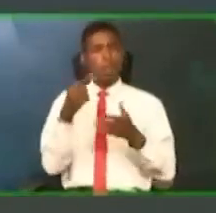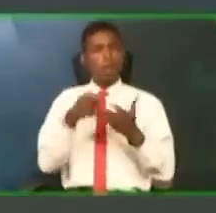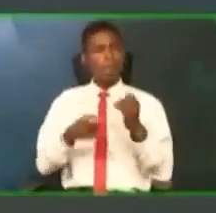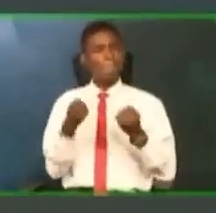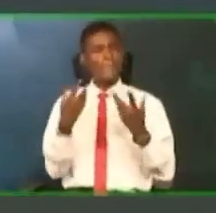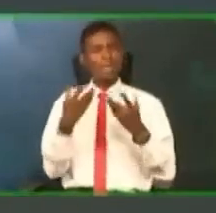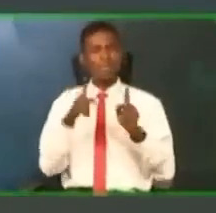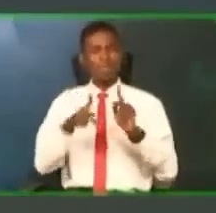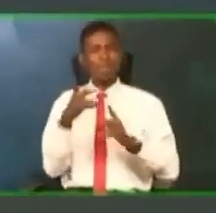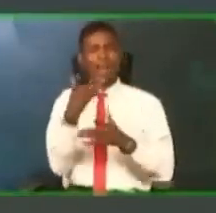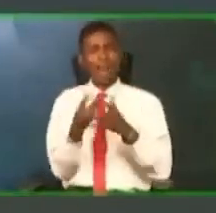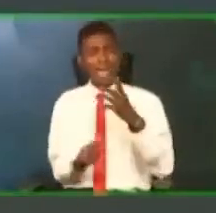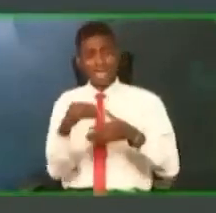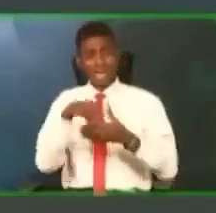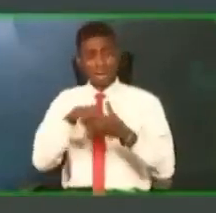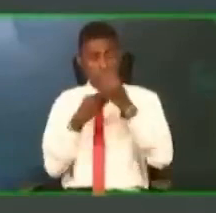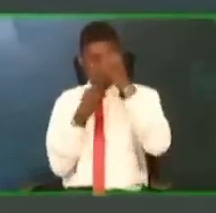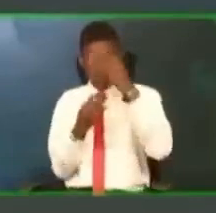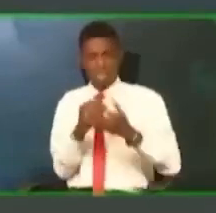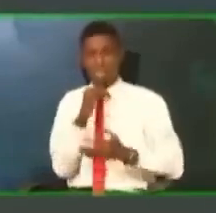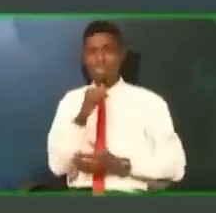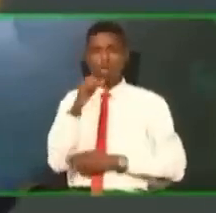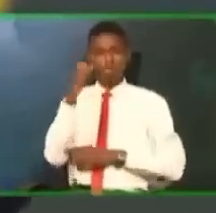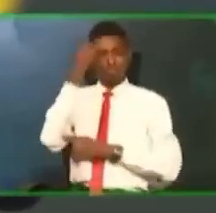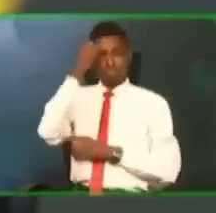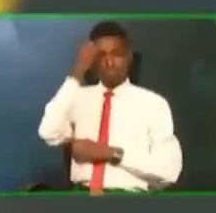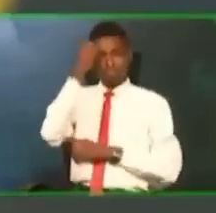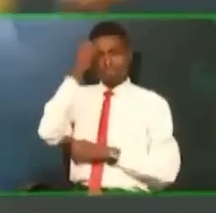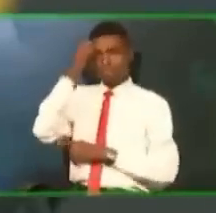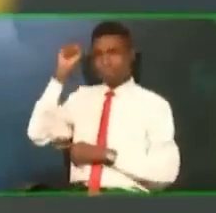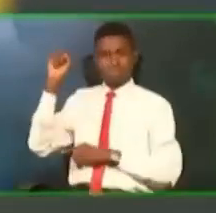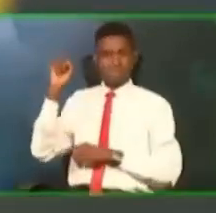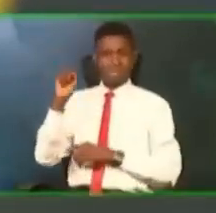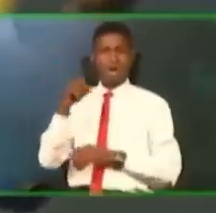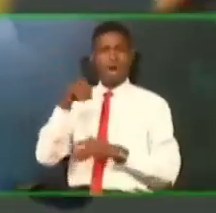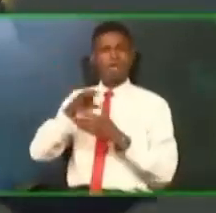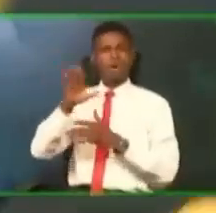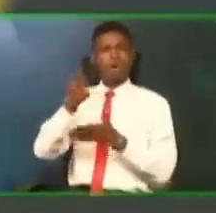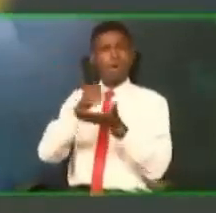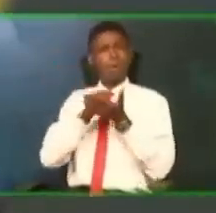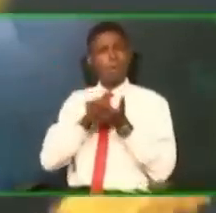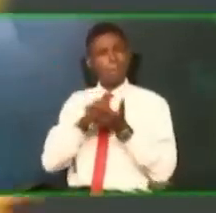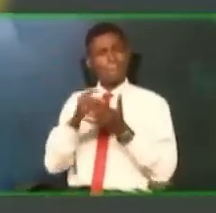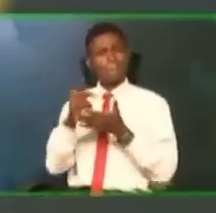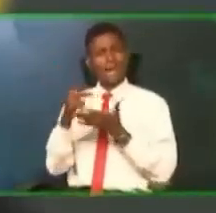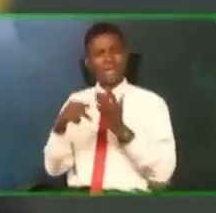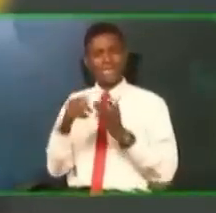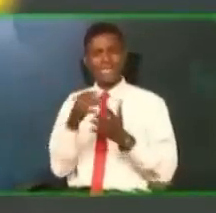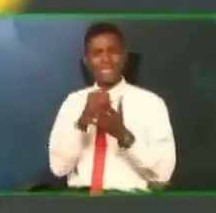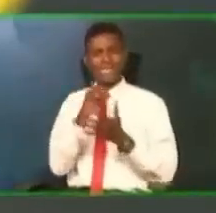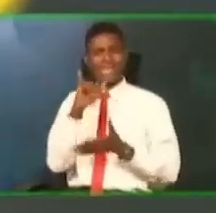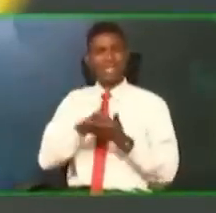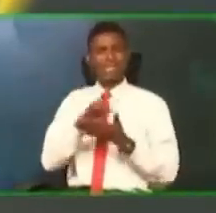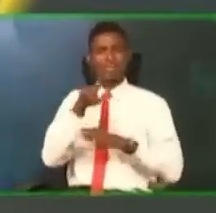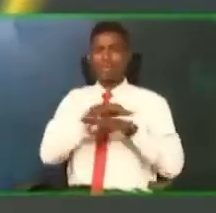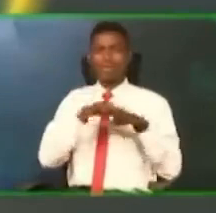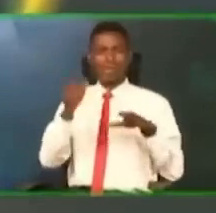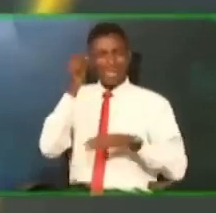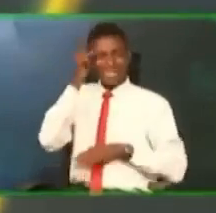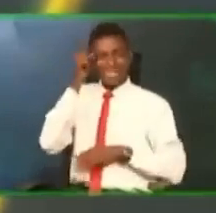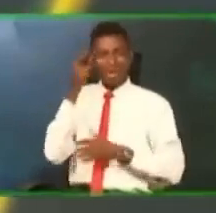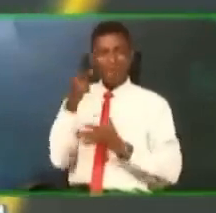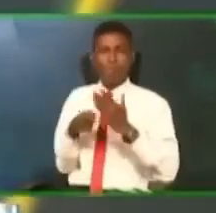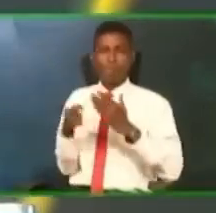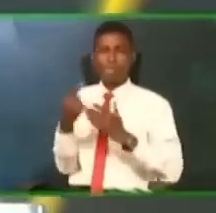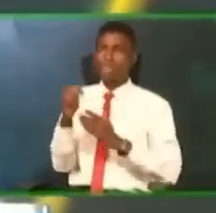is not necessarily rebellion on your own part. Is that you do not even understand what God is saying.